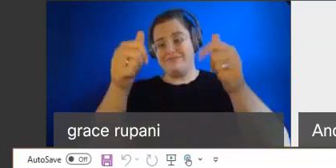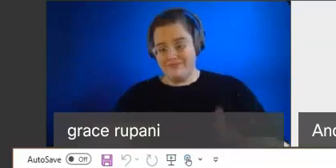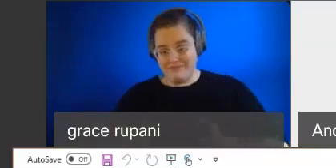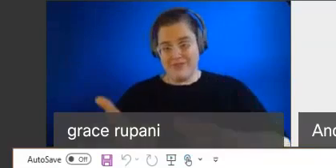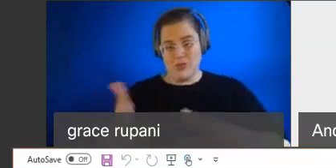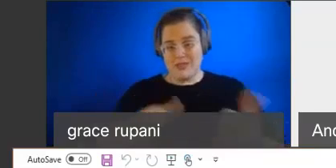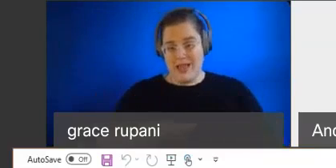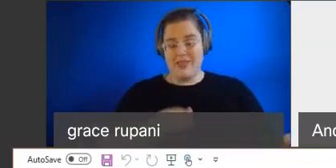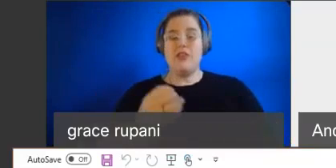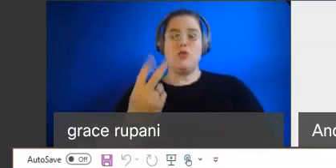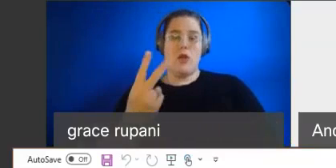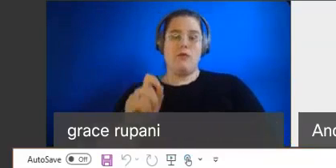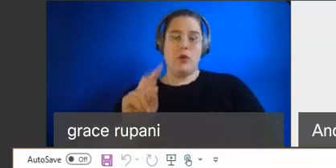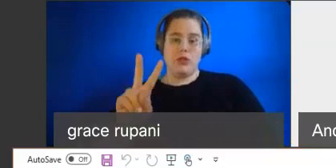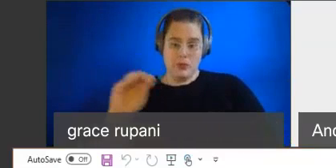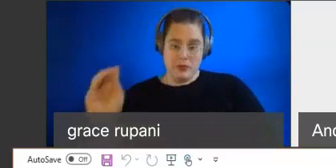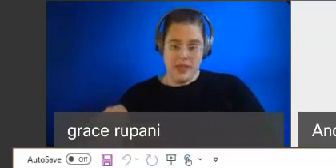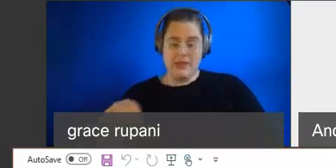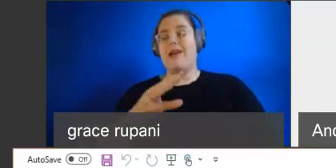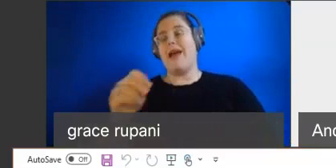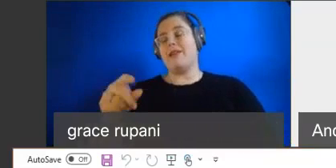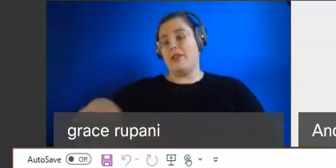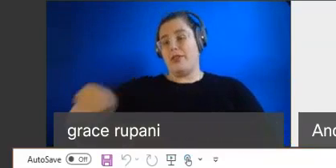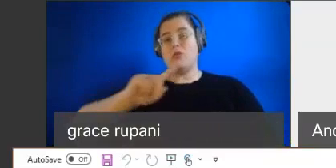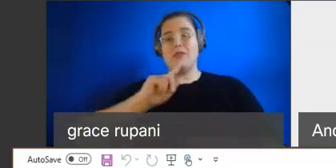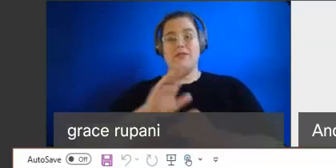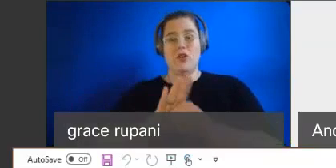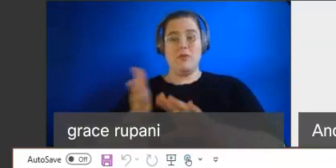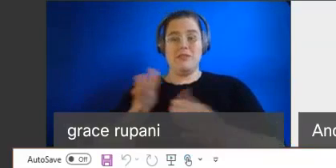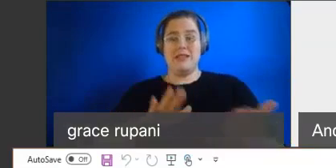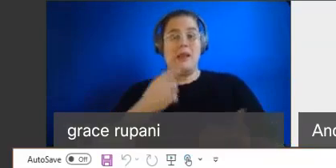confirmed as a death related to COVID, it's been 9%.